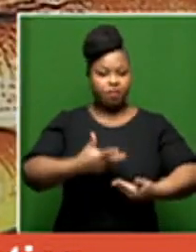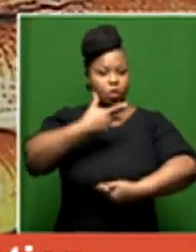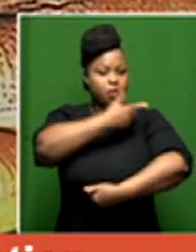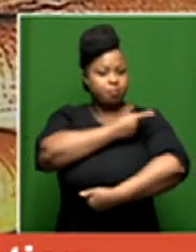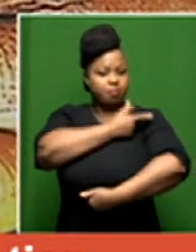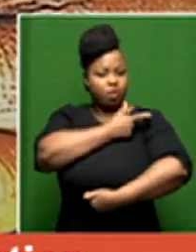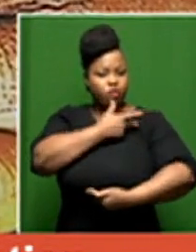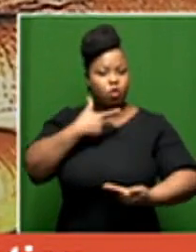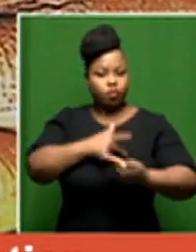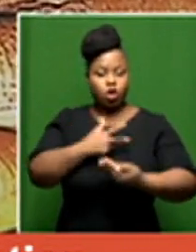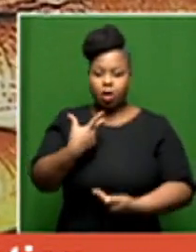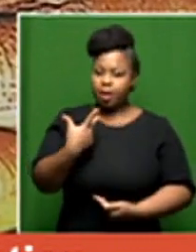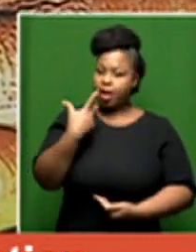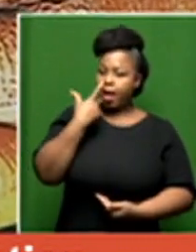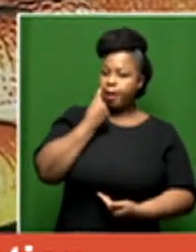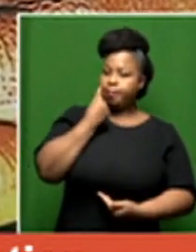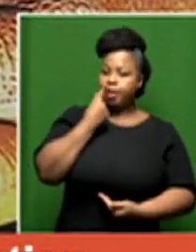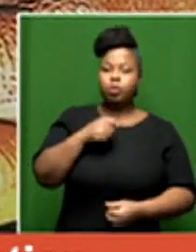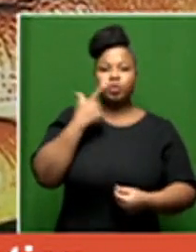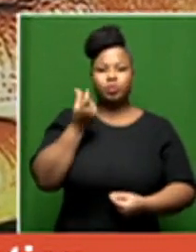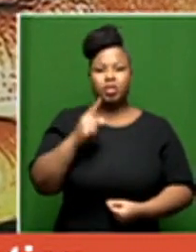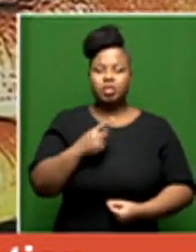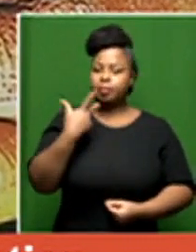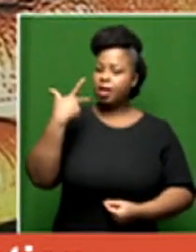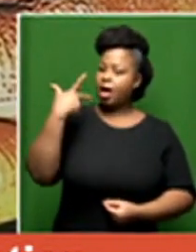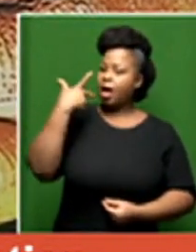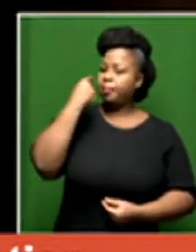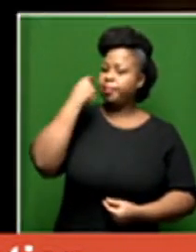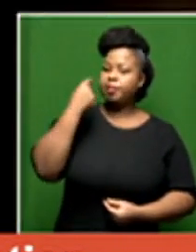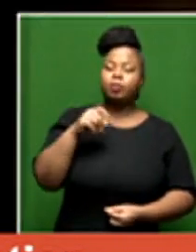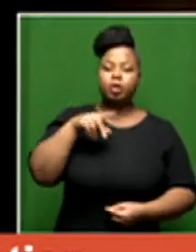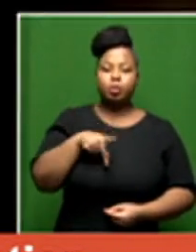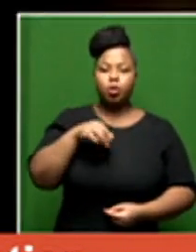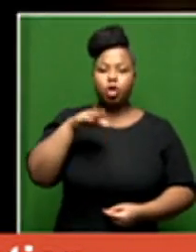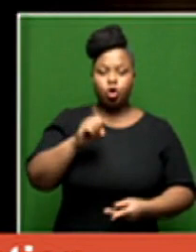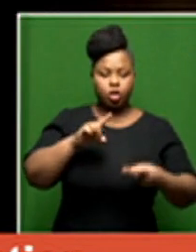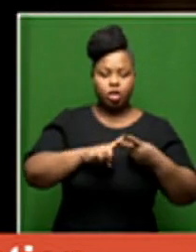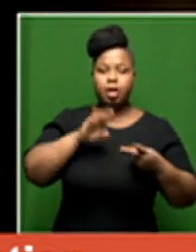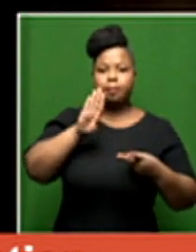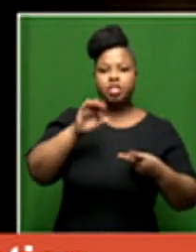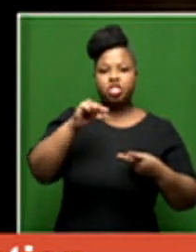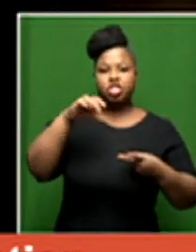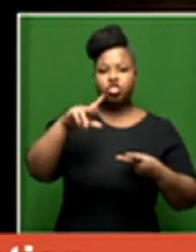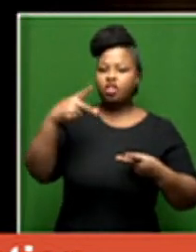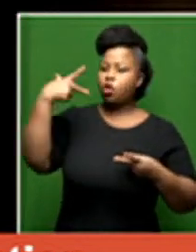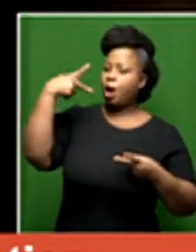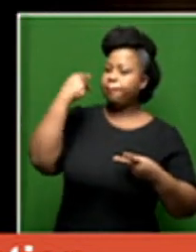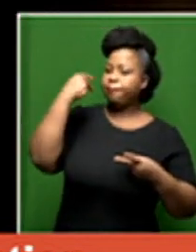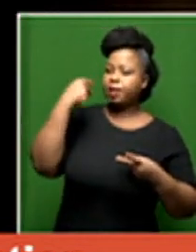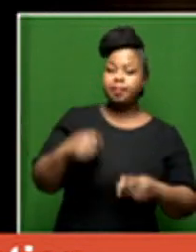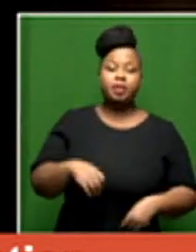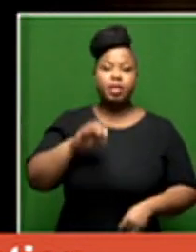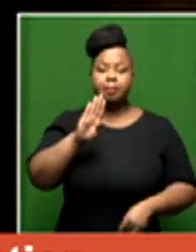immunizations, at birth we give the polio drops and the BCG vaccine. The